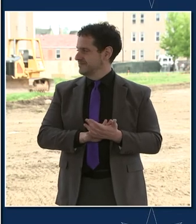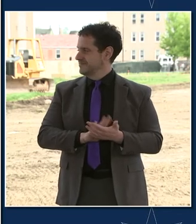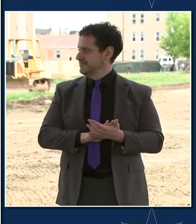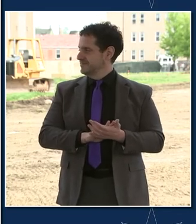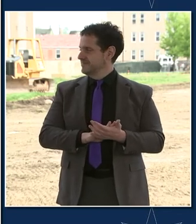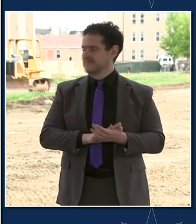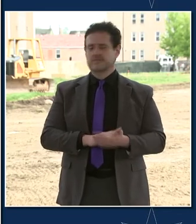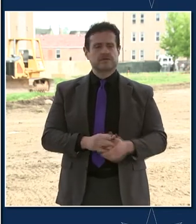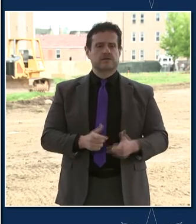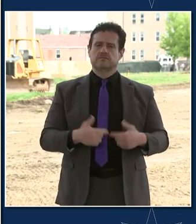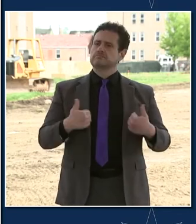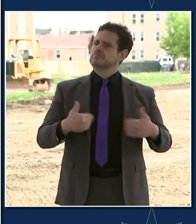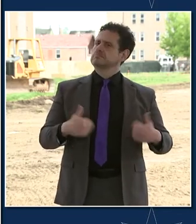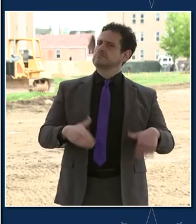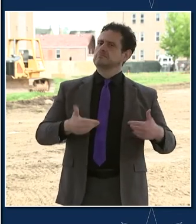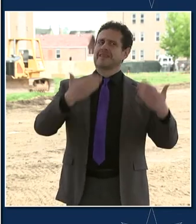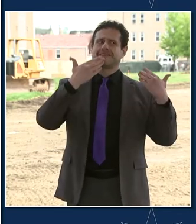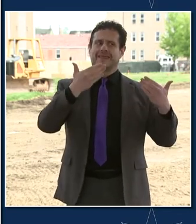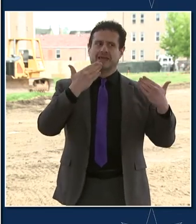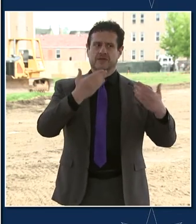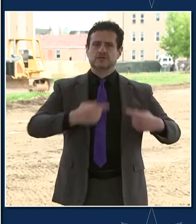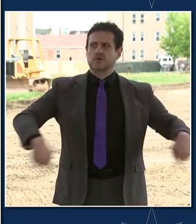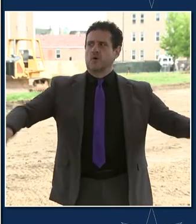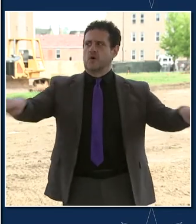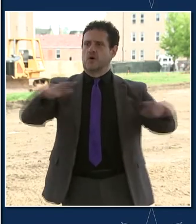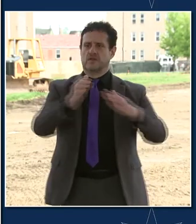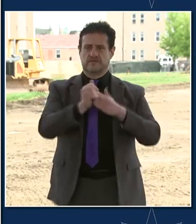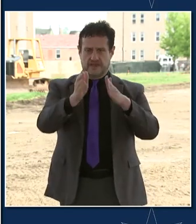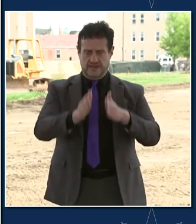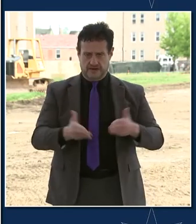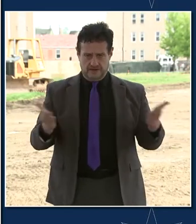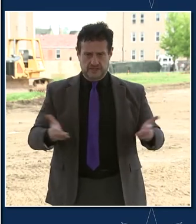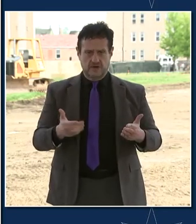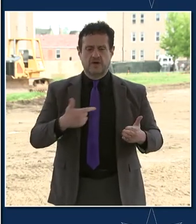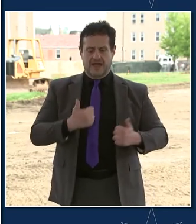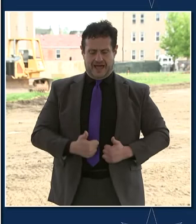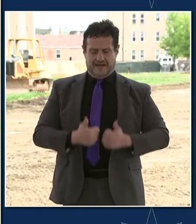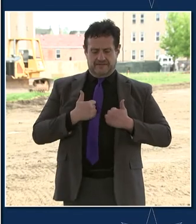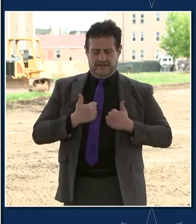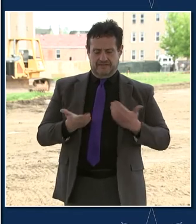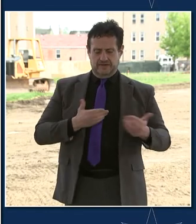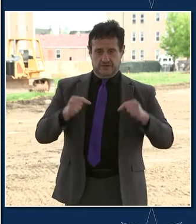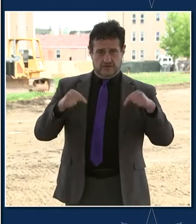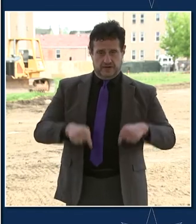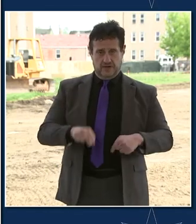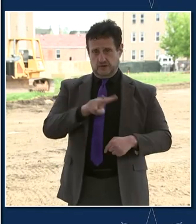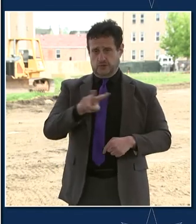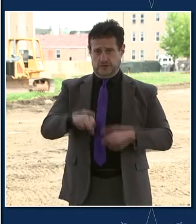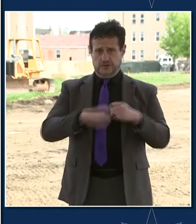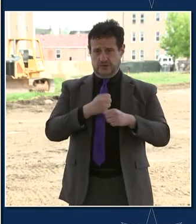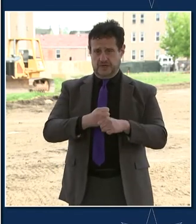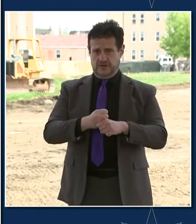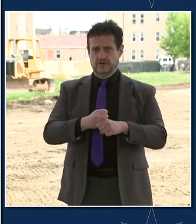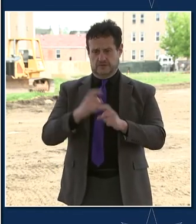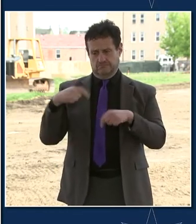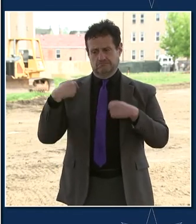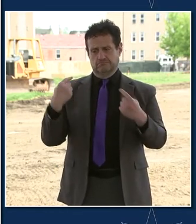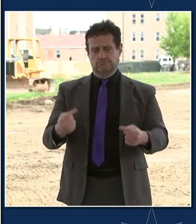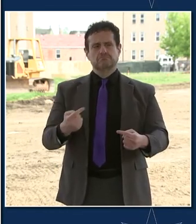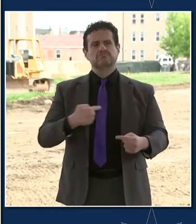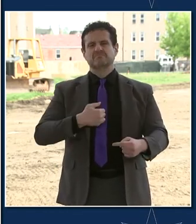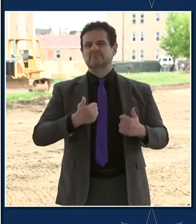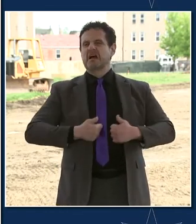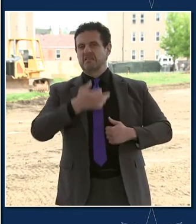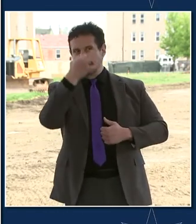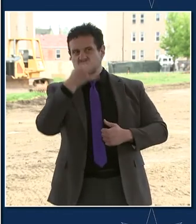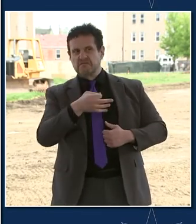a big thank you to all of the leadership here. I've lived and served here for 22 years. I live a few blocks from here. And a